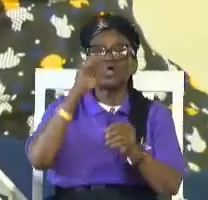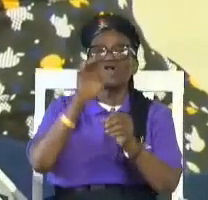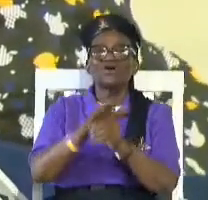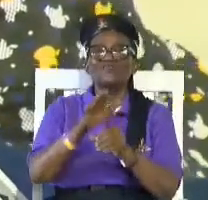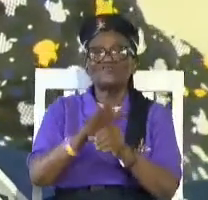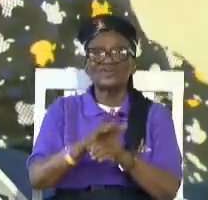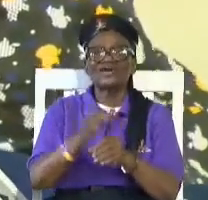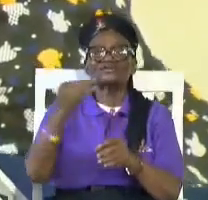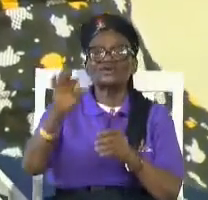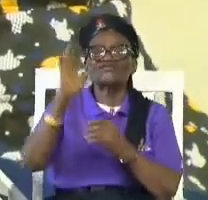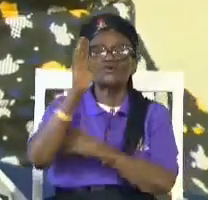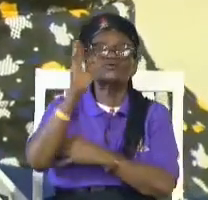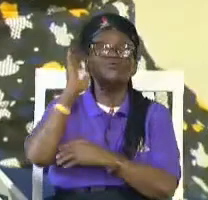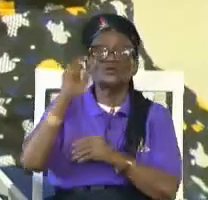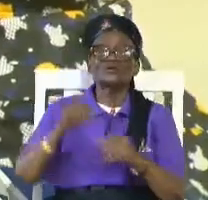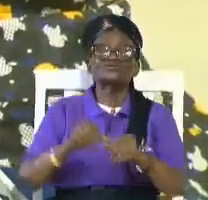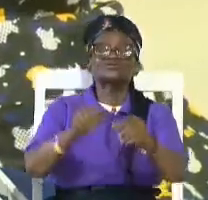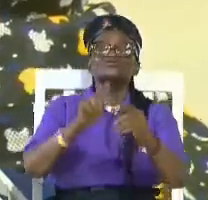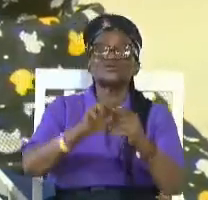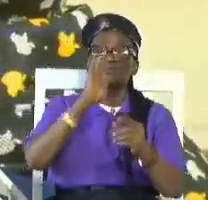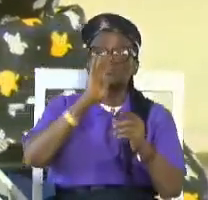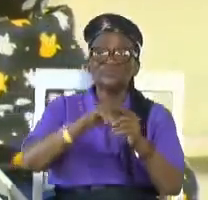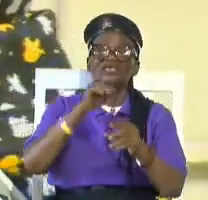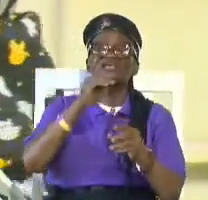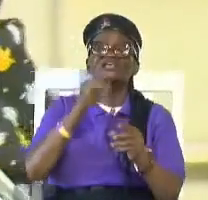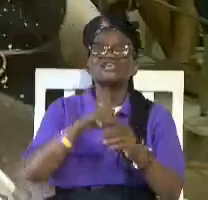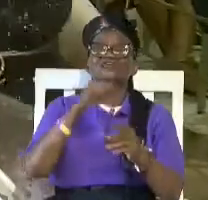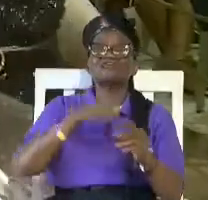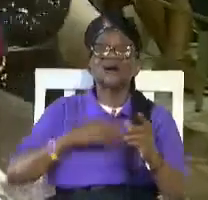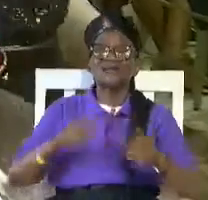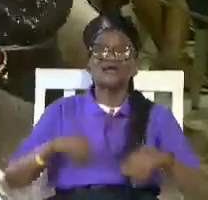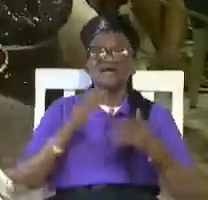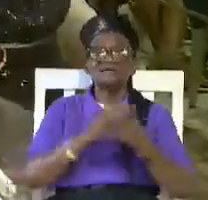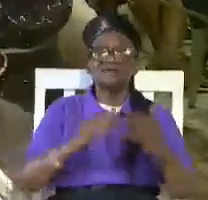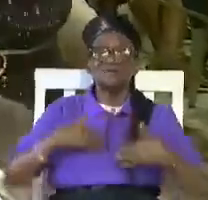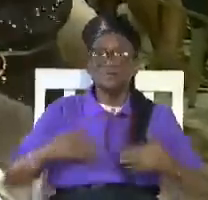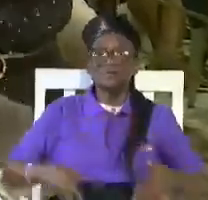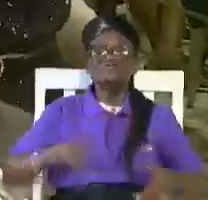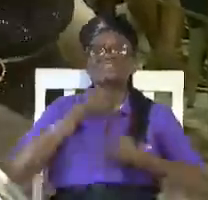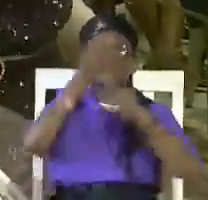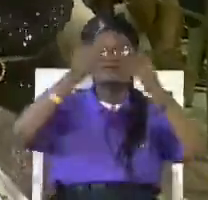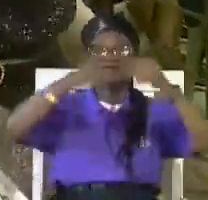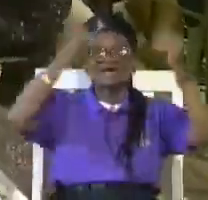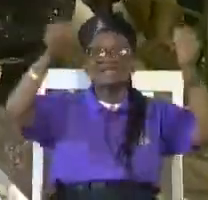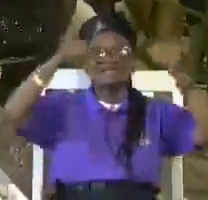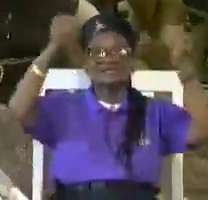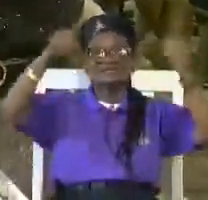my life. Somebody shout hallelujah!